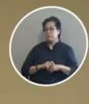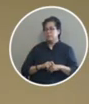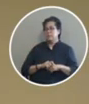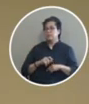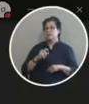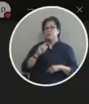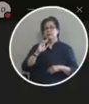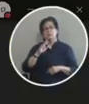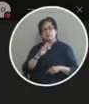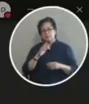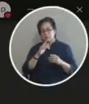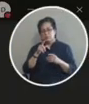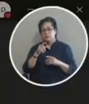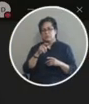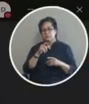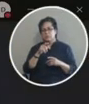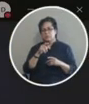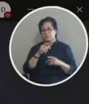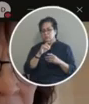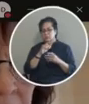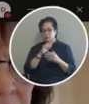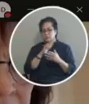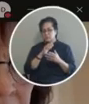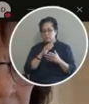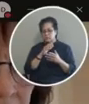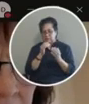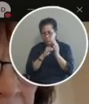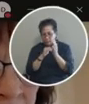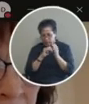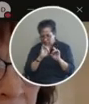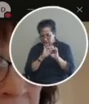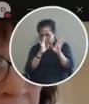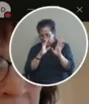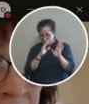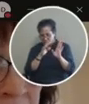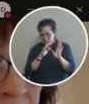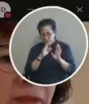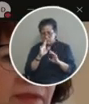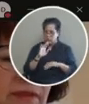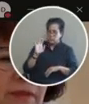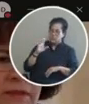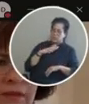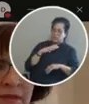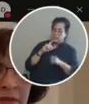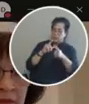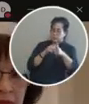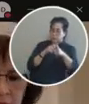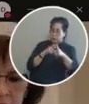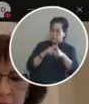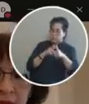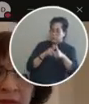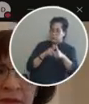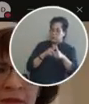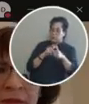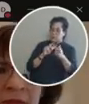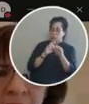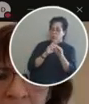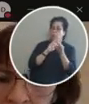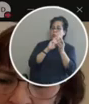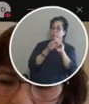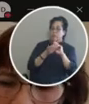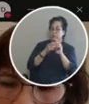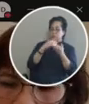Laura, could you repeat that? You were coming in kind of choppy, please. Yes. Sorry to interrupt. No problem. The first amendment is to revise the